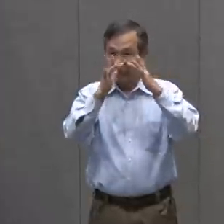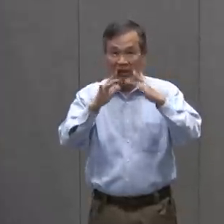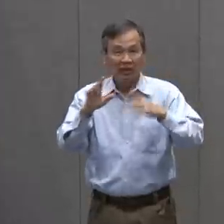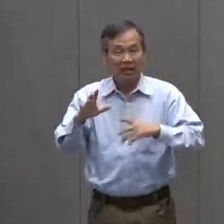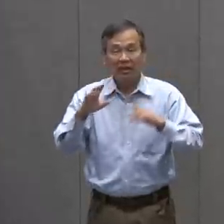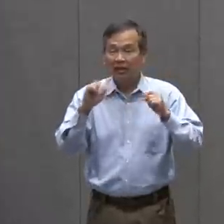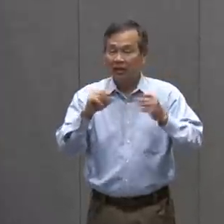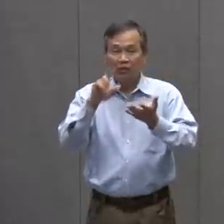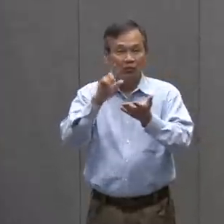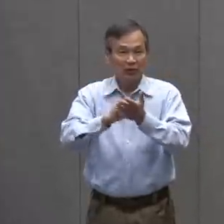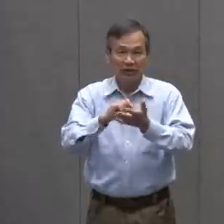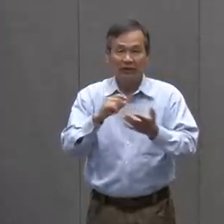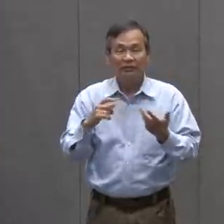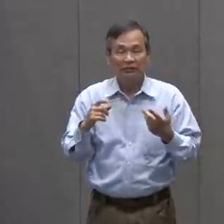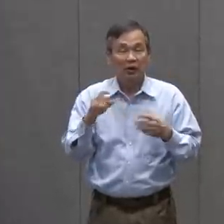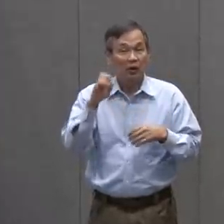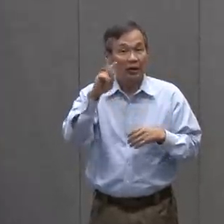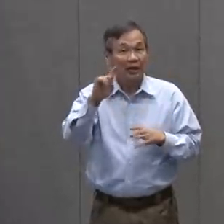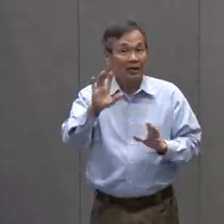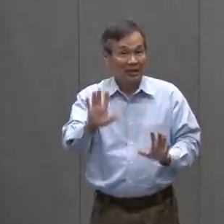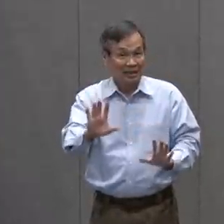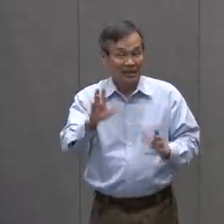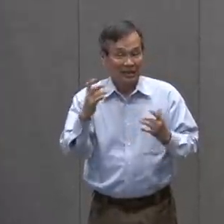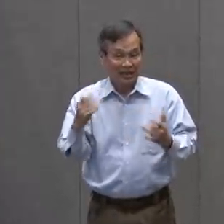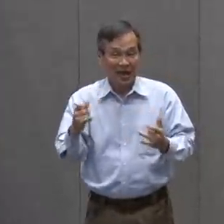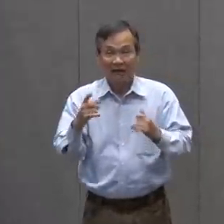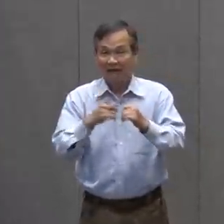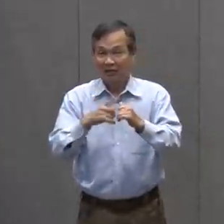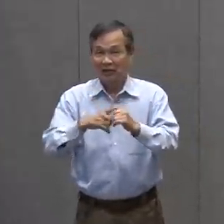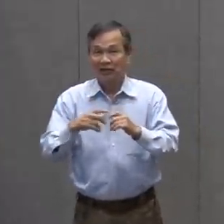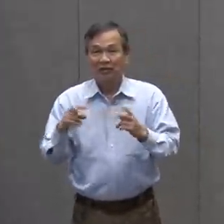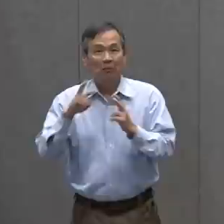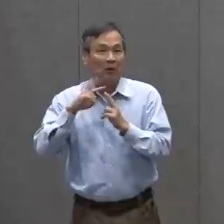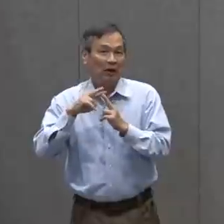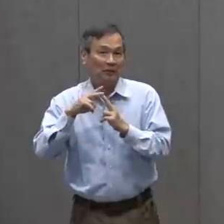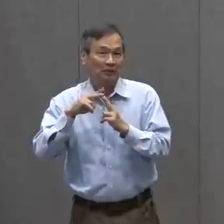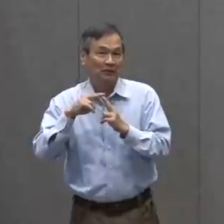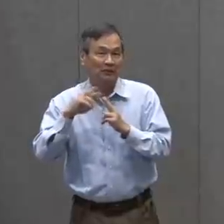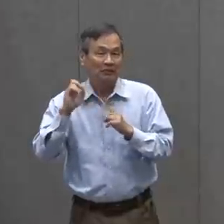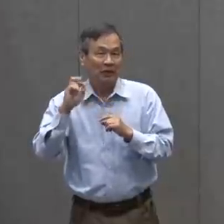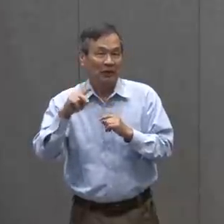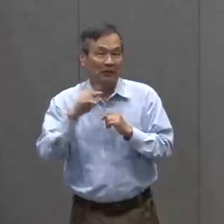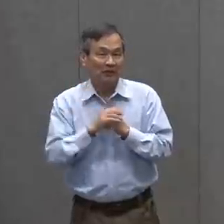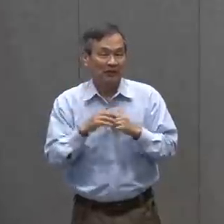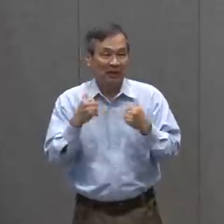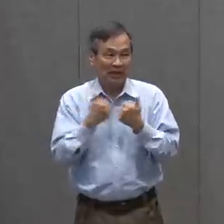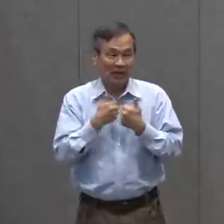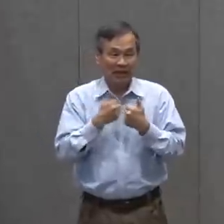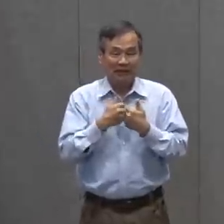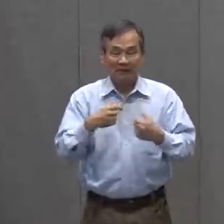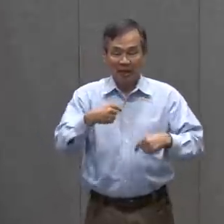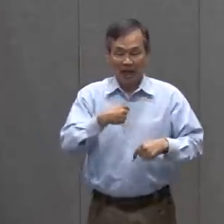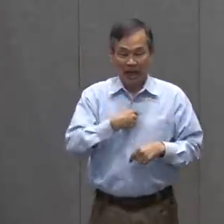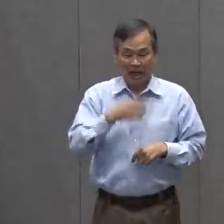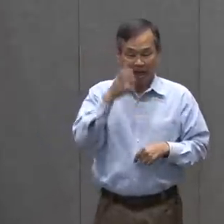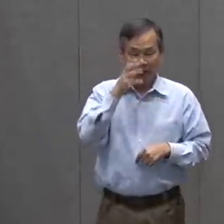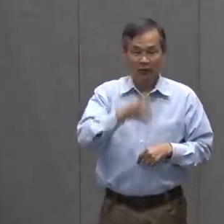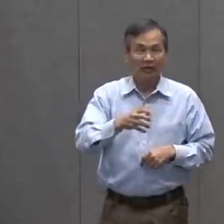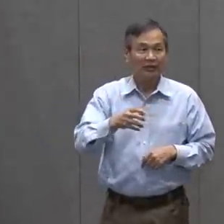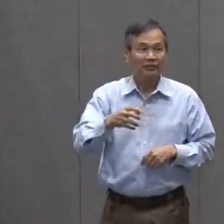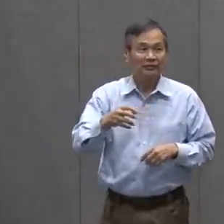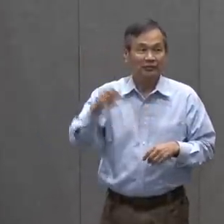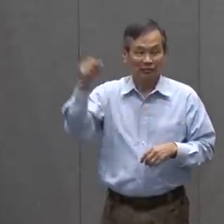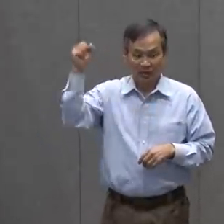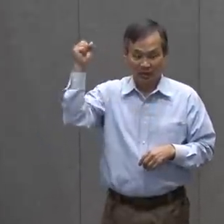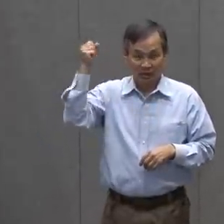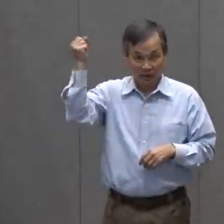it. So the very first thing is you have a partner. In this game, I'm going to roll the dice. So I'm going to roll